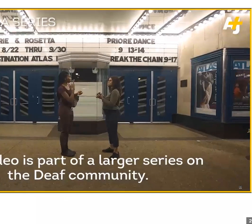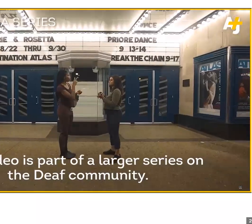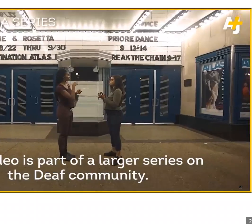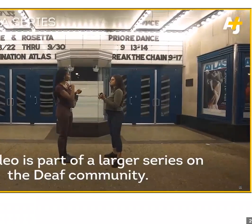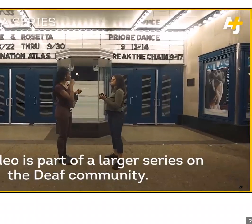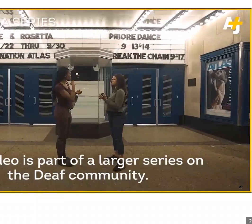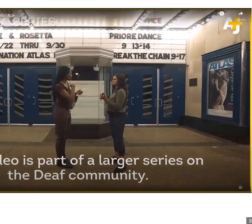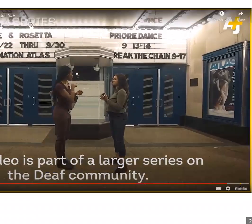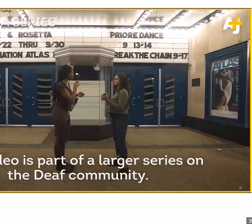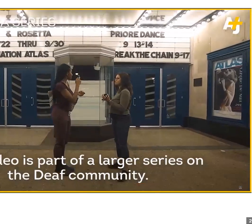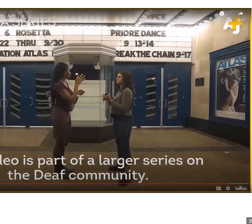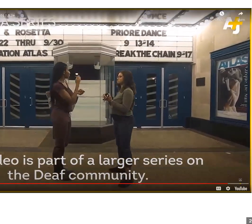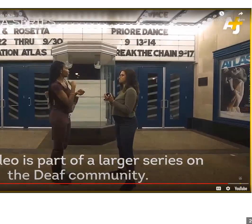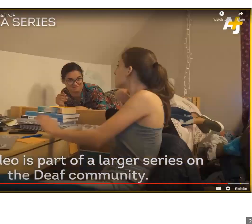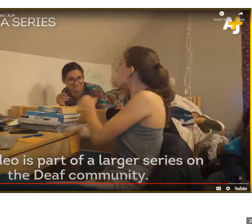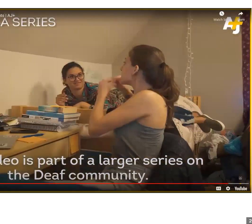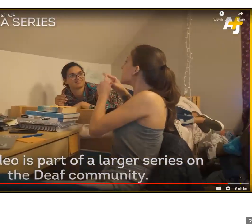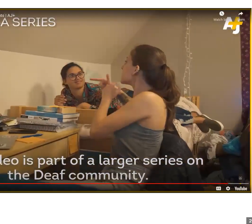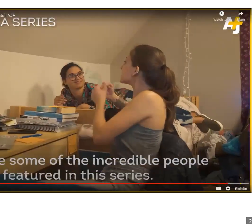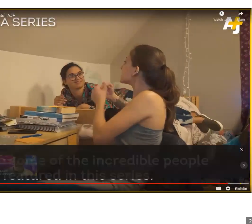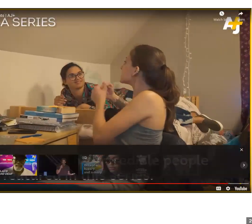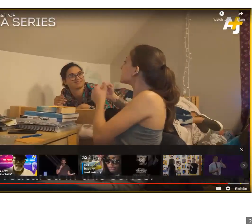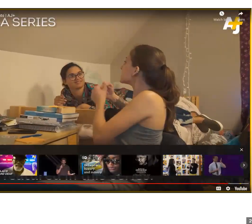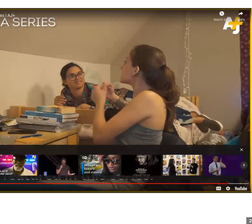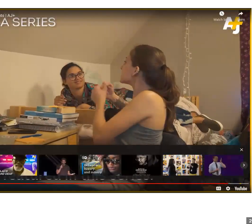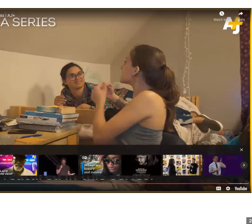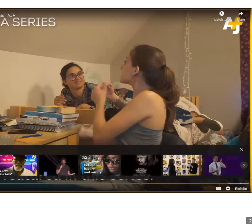This video is part of a larger series on the deaf community.